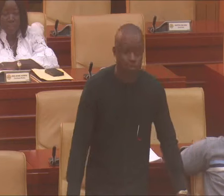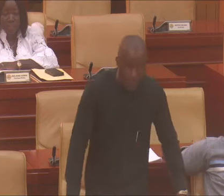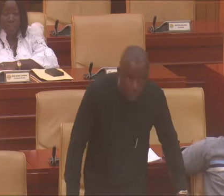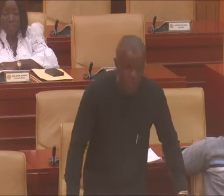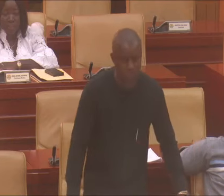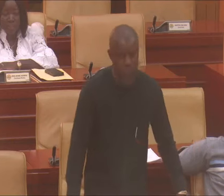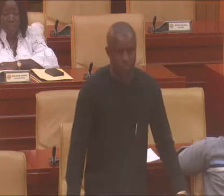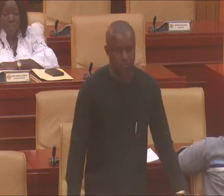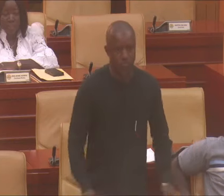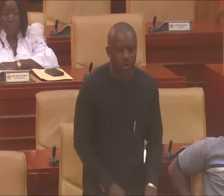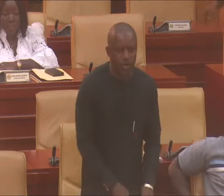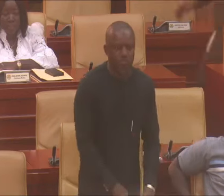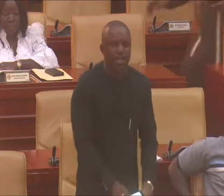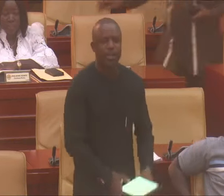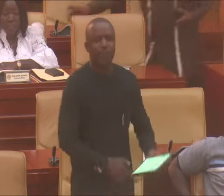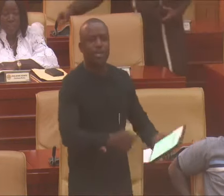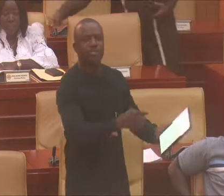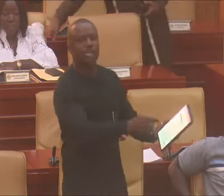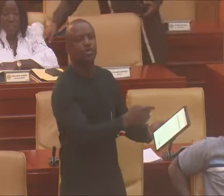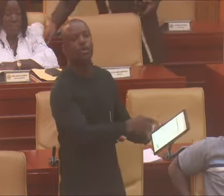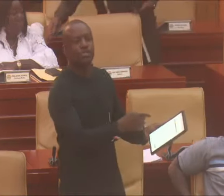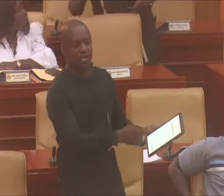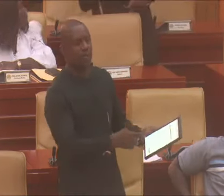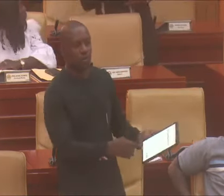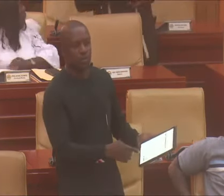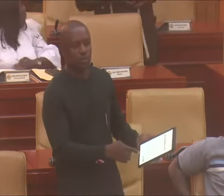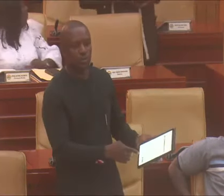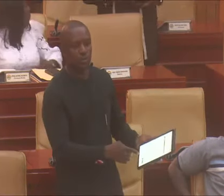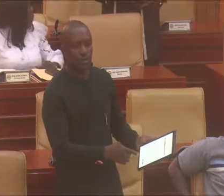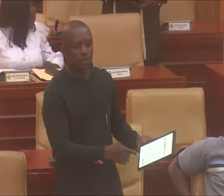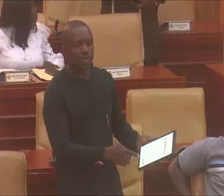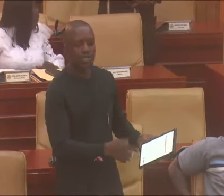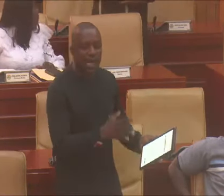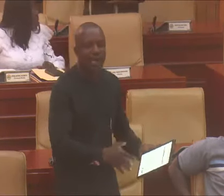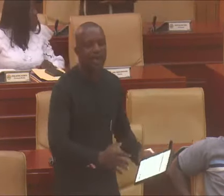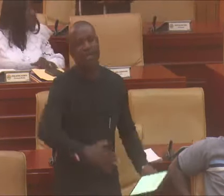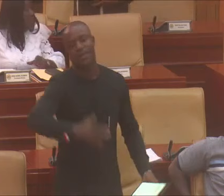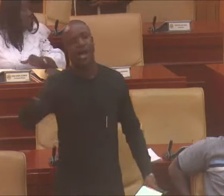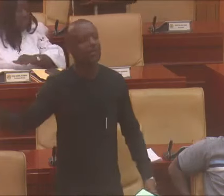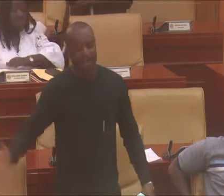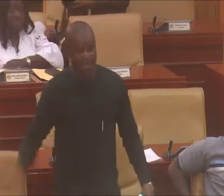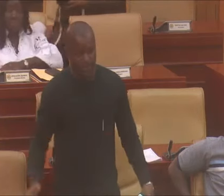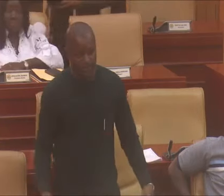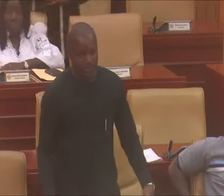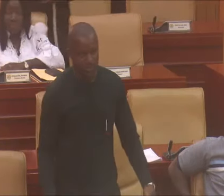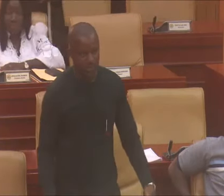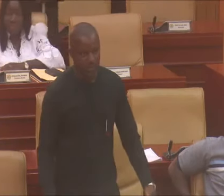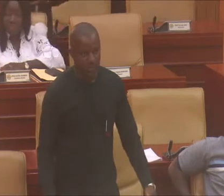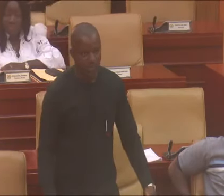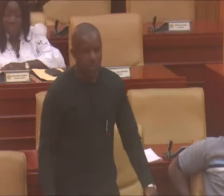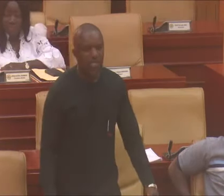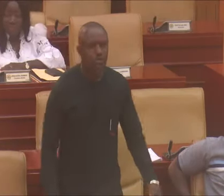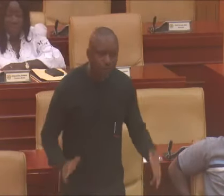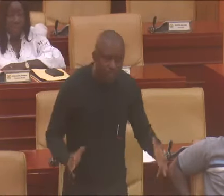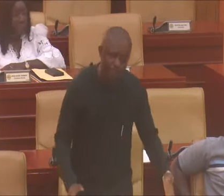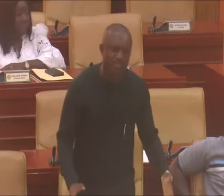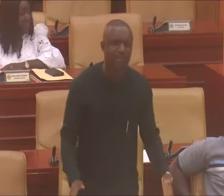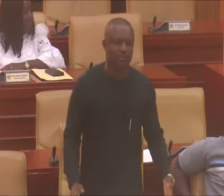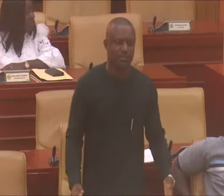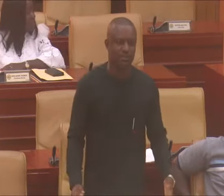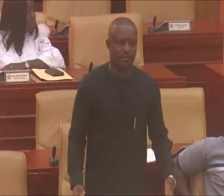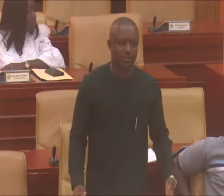true. Because in the minister's own table, Ghana is an outlier. The truth is